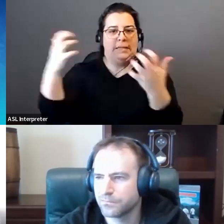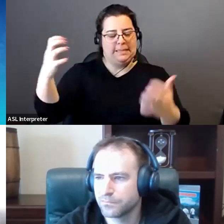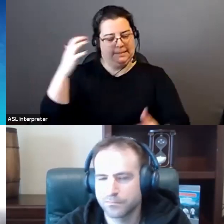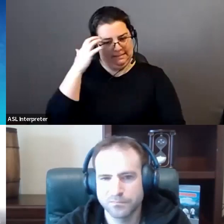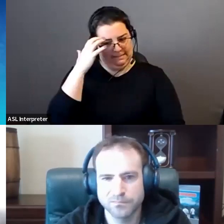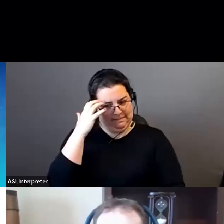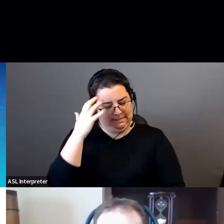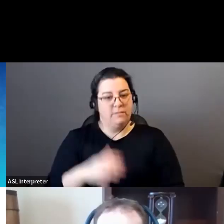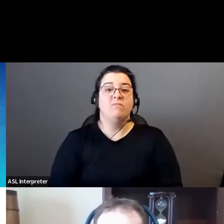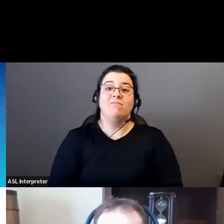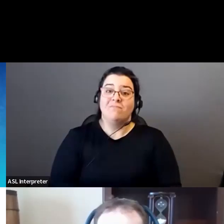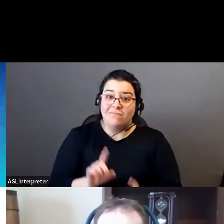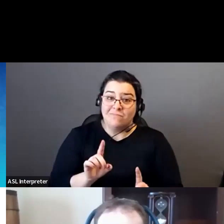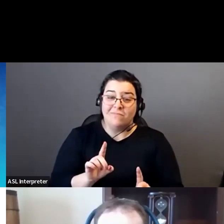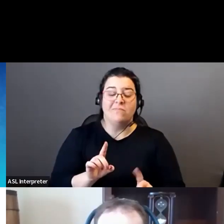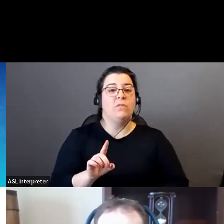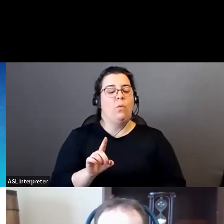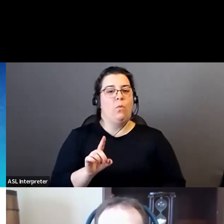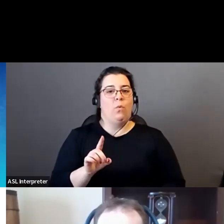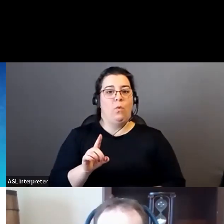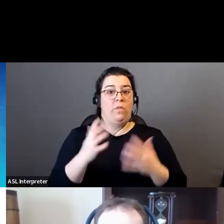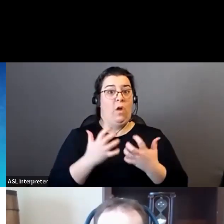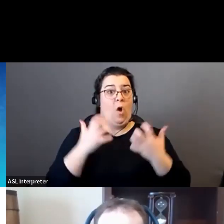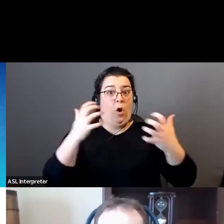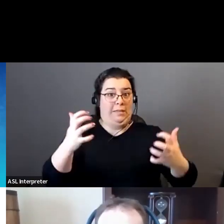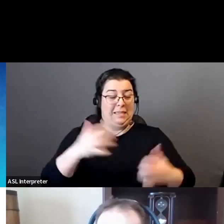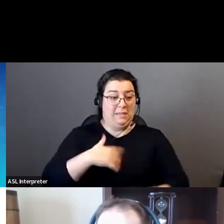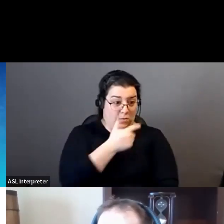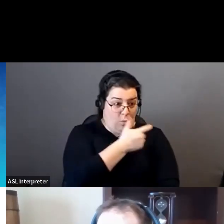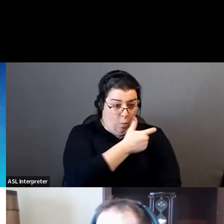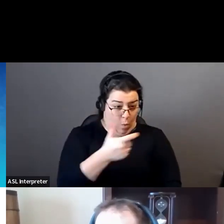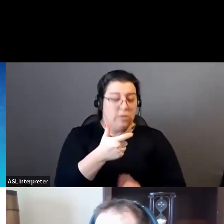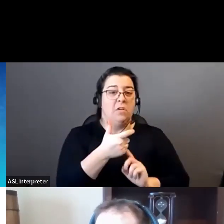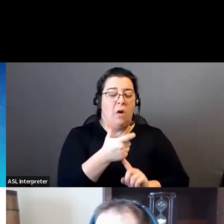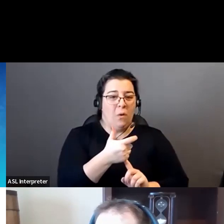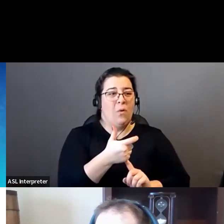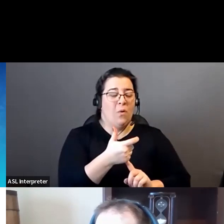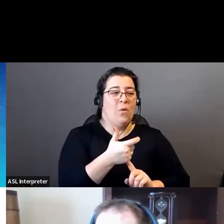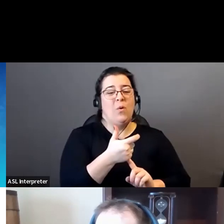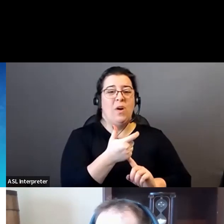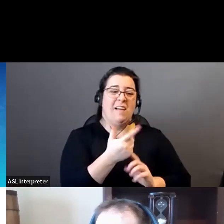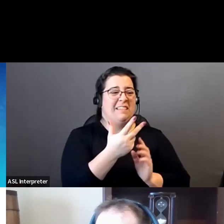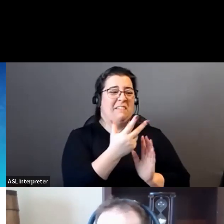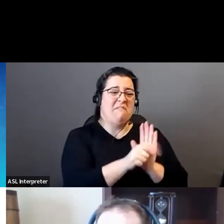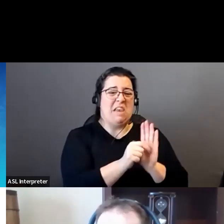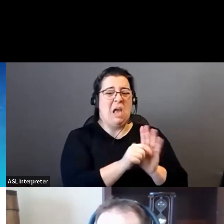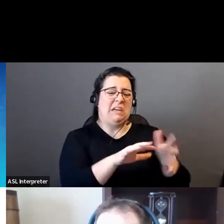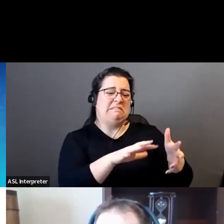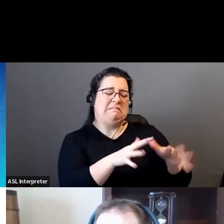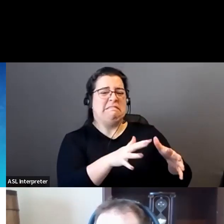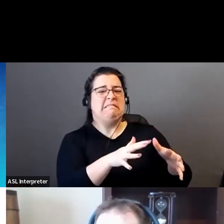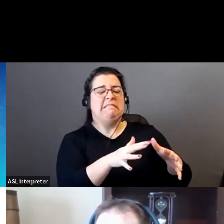somewhat bad video, but they won't tolerate bad audio. Right. And if bad comes to bad, if you have a